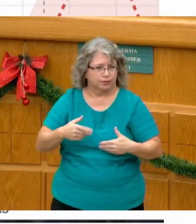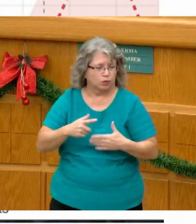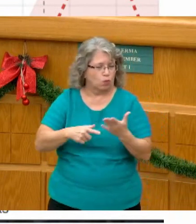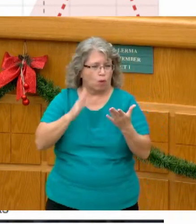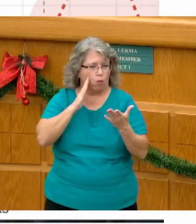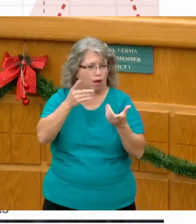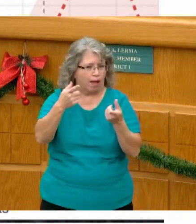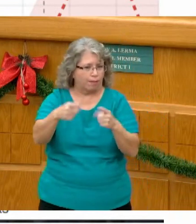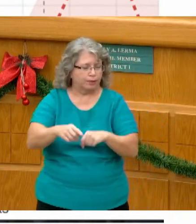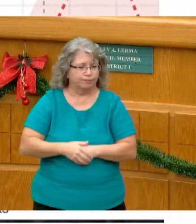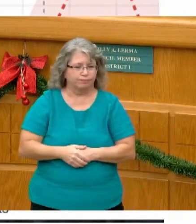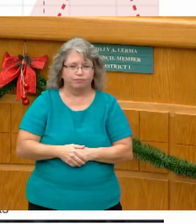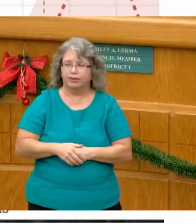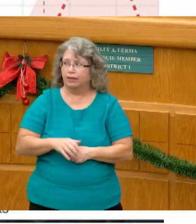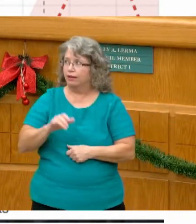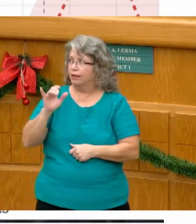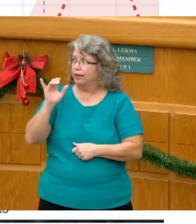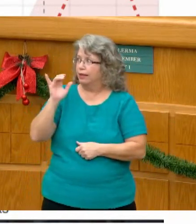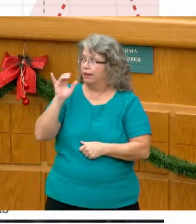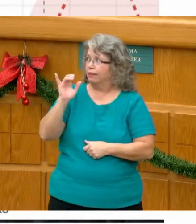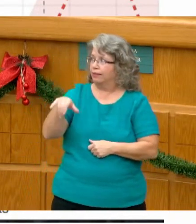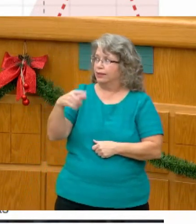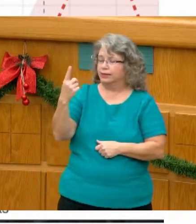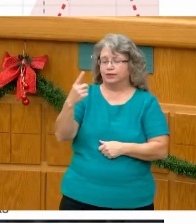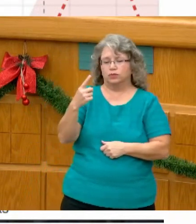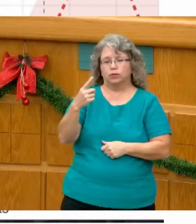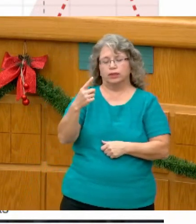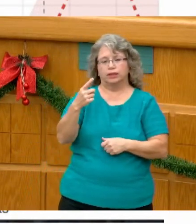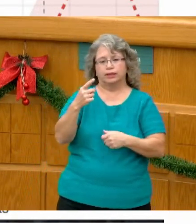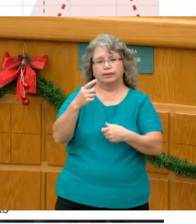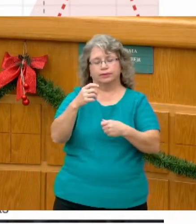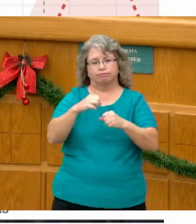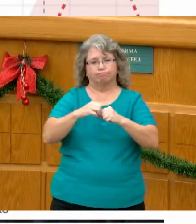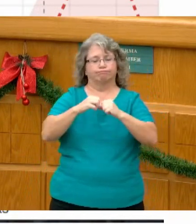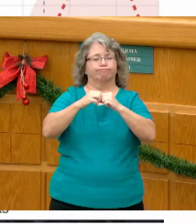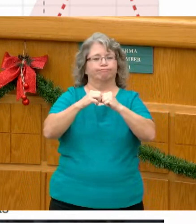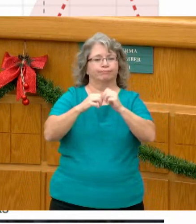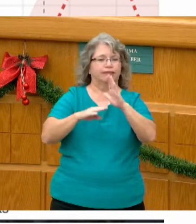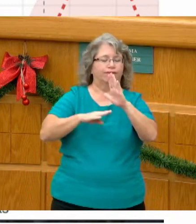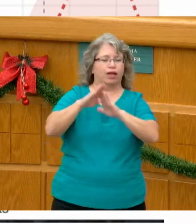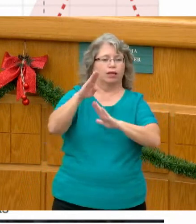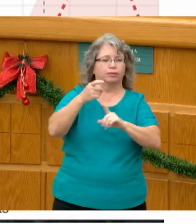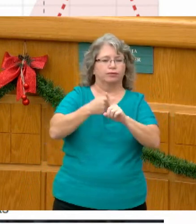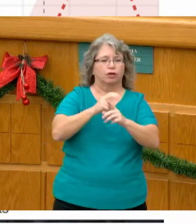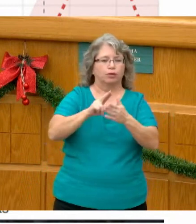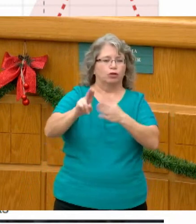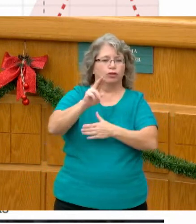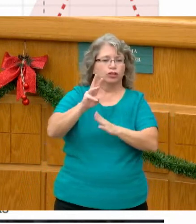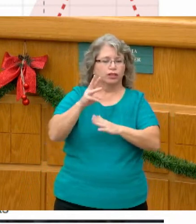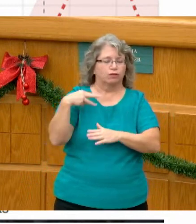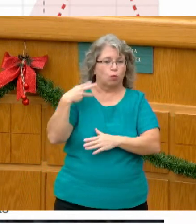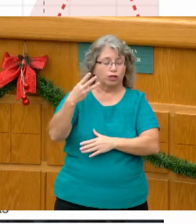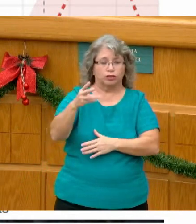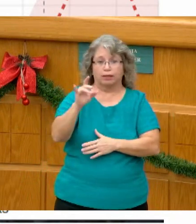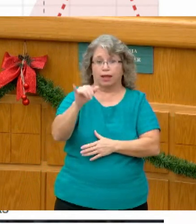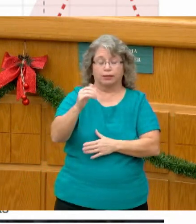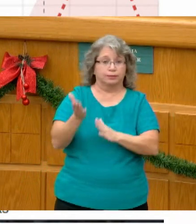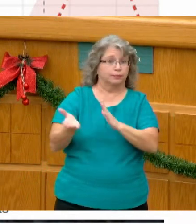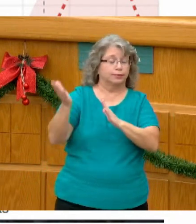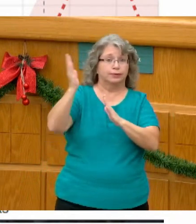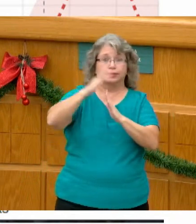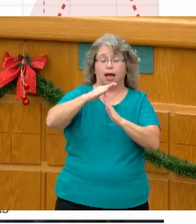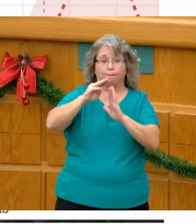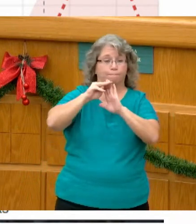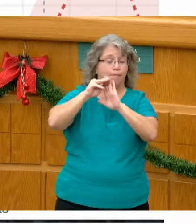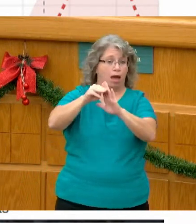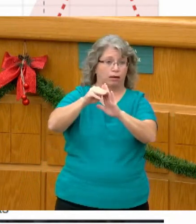together by the University of Washington. It's the premier epidemiological modeling organization in the United States, and this is for the state of